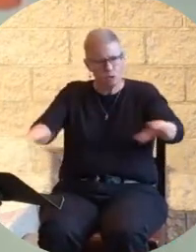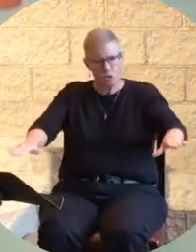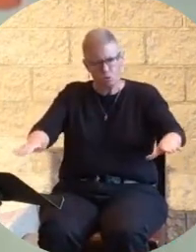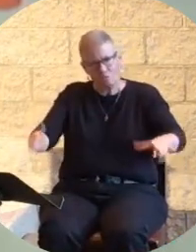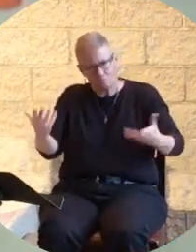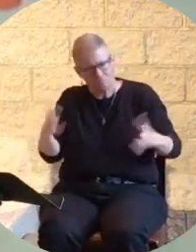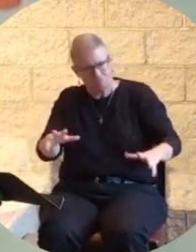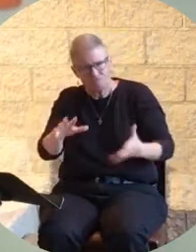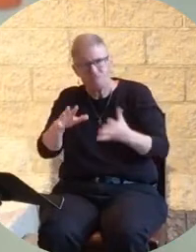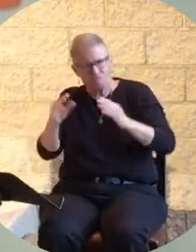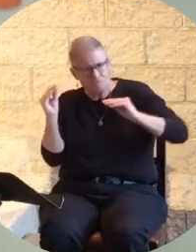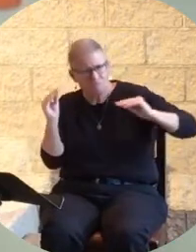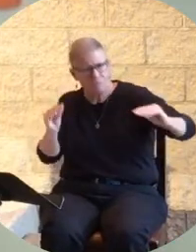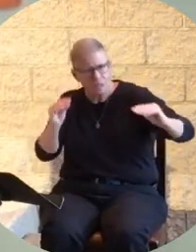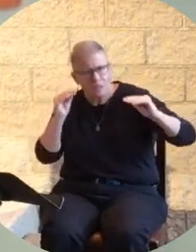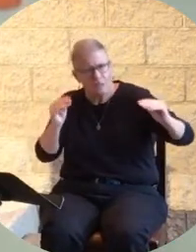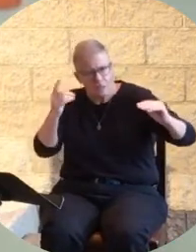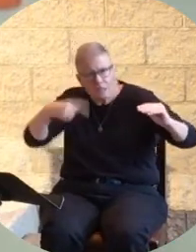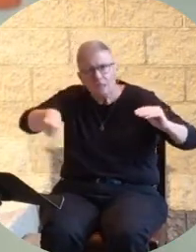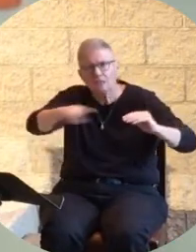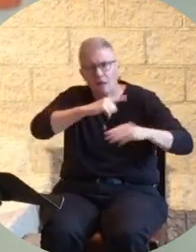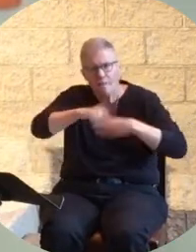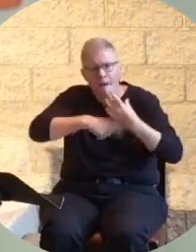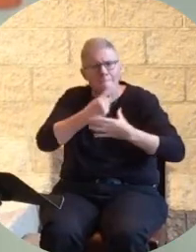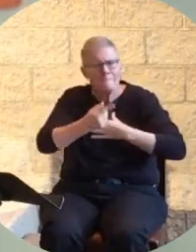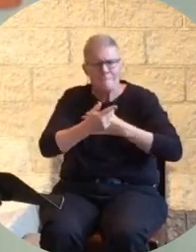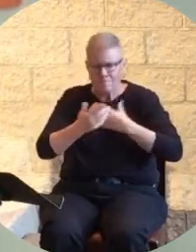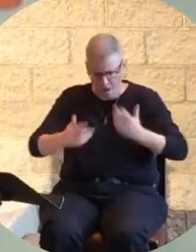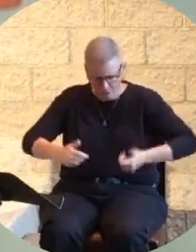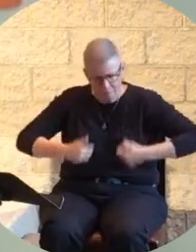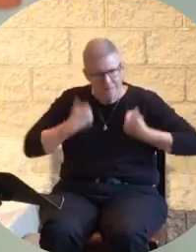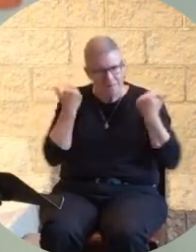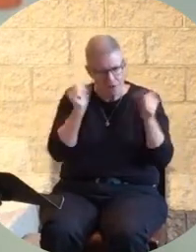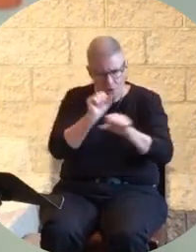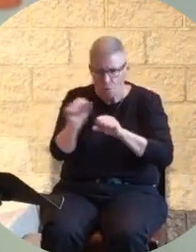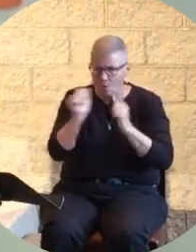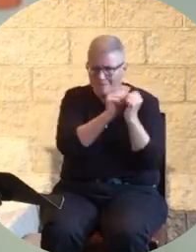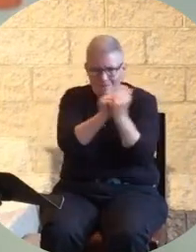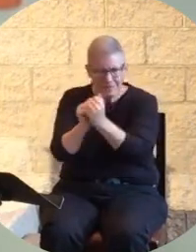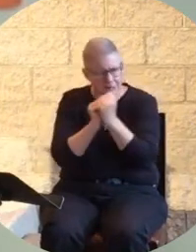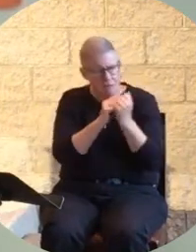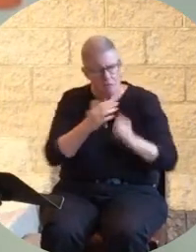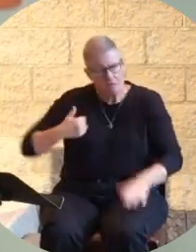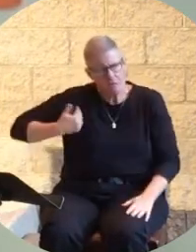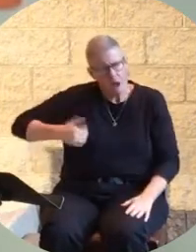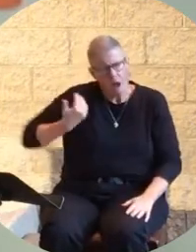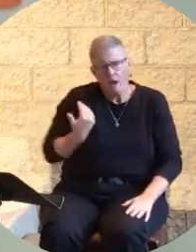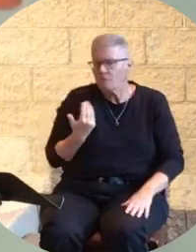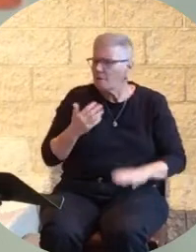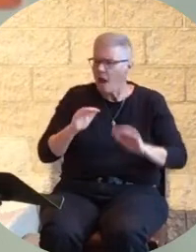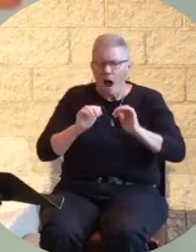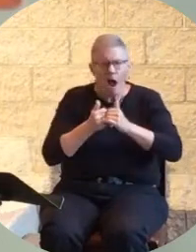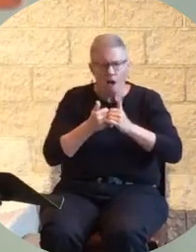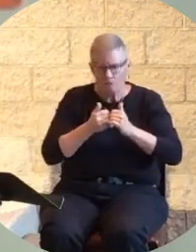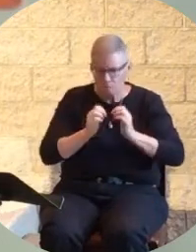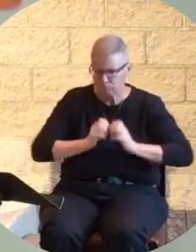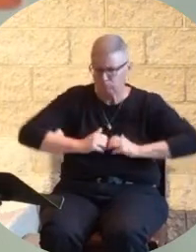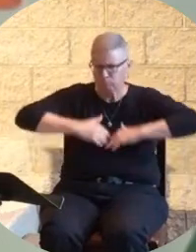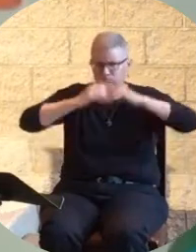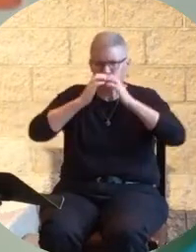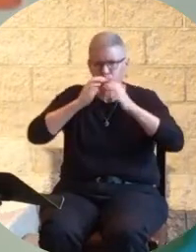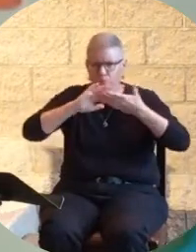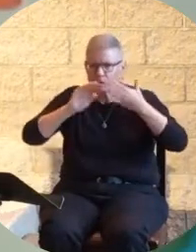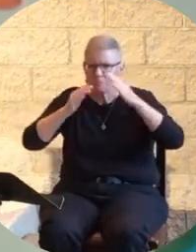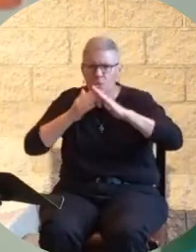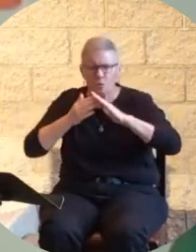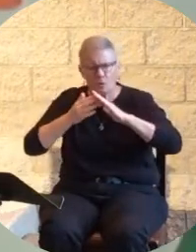coexistence, cooperation, community building at an early age, that they learn acceptance and